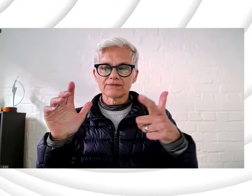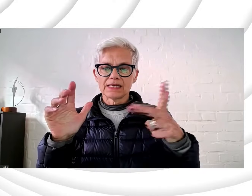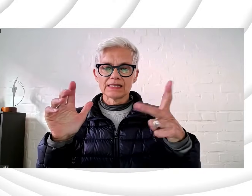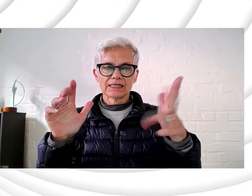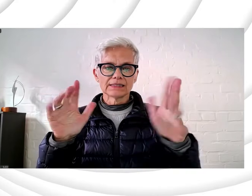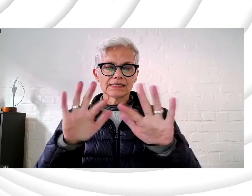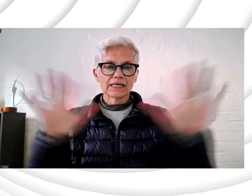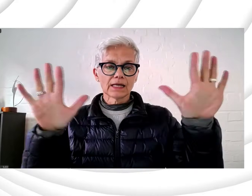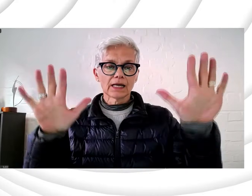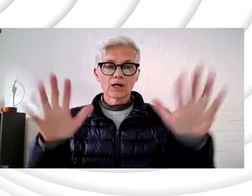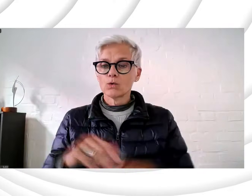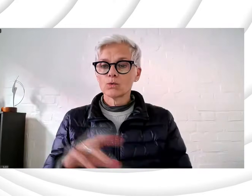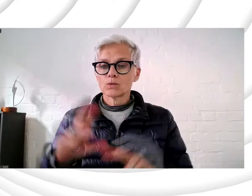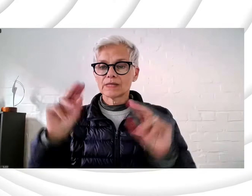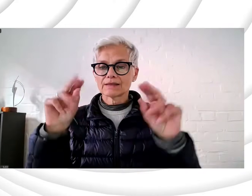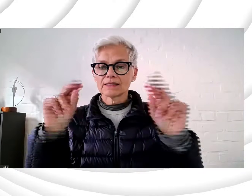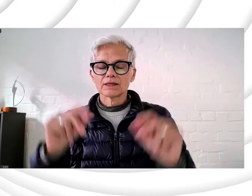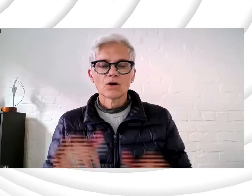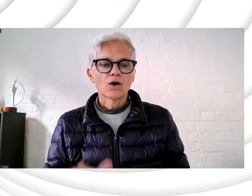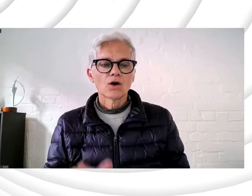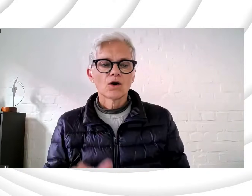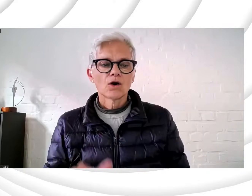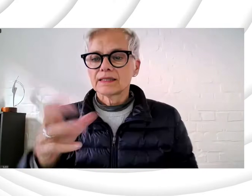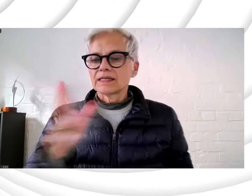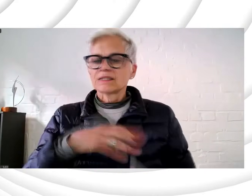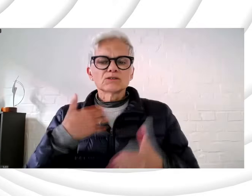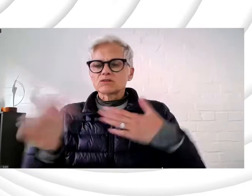Nope, we still cannot hear you at all.